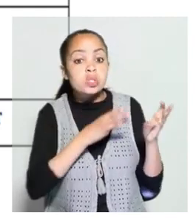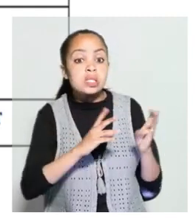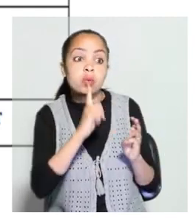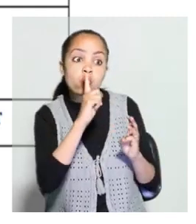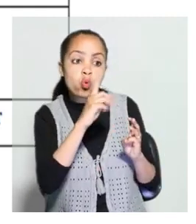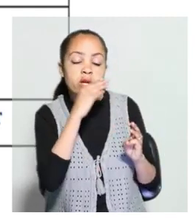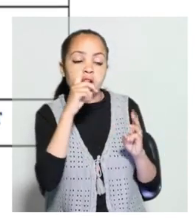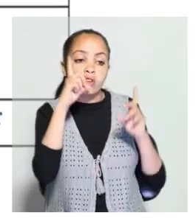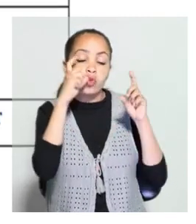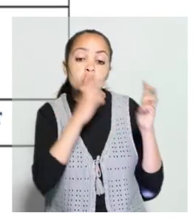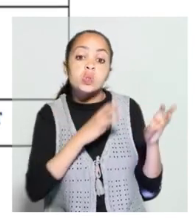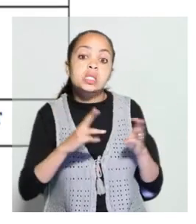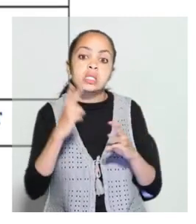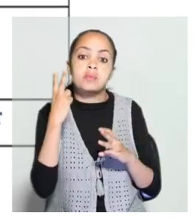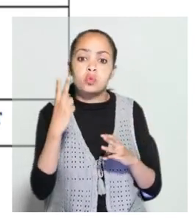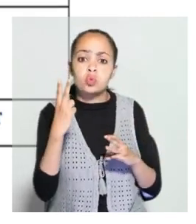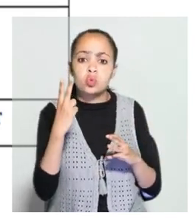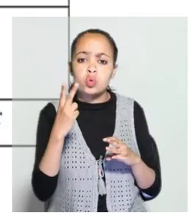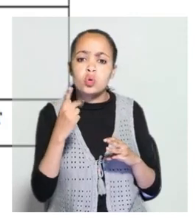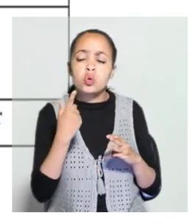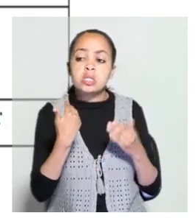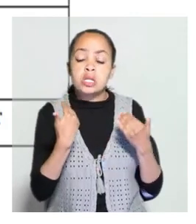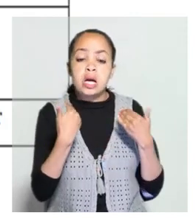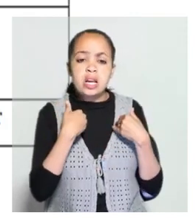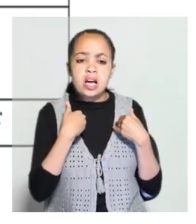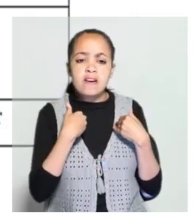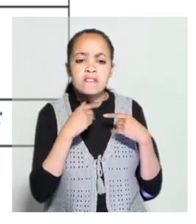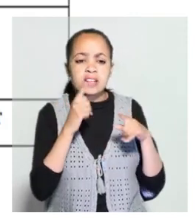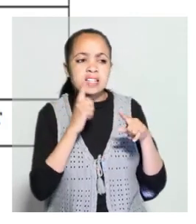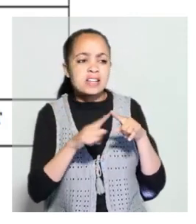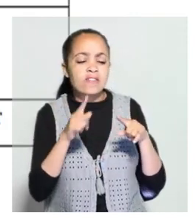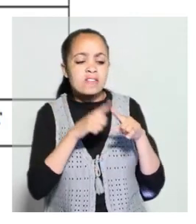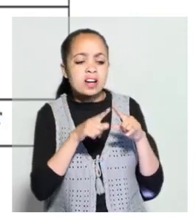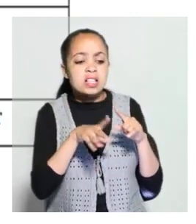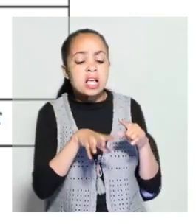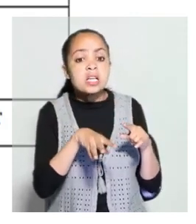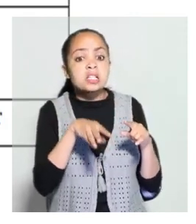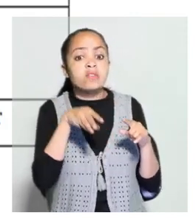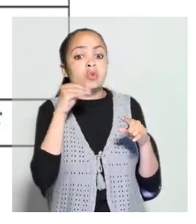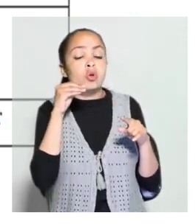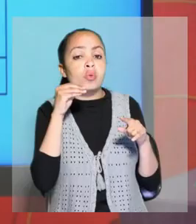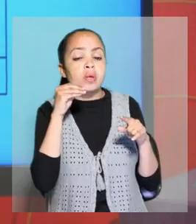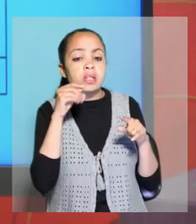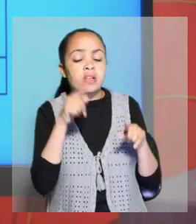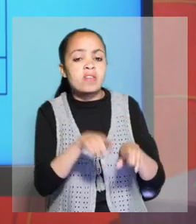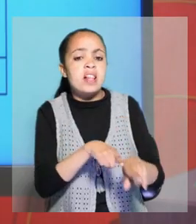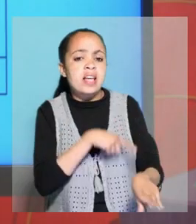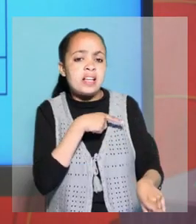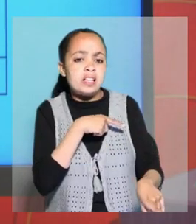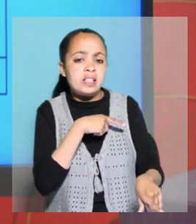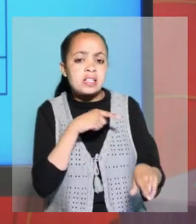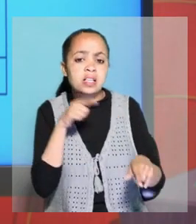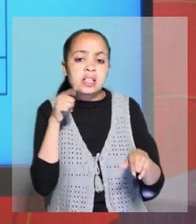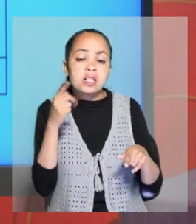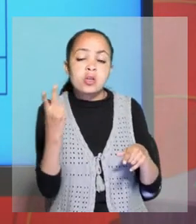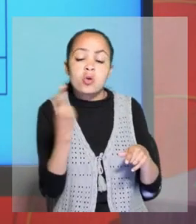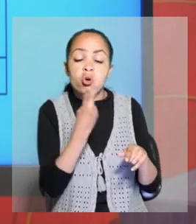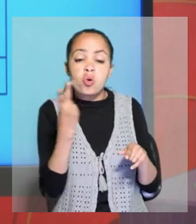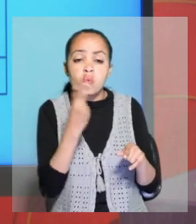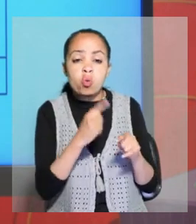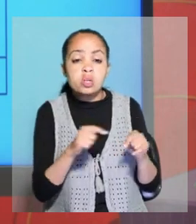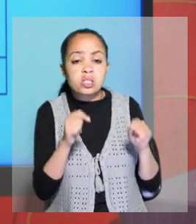and the photosystem 2, which can have different absorptive wavelengths. These both types